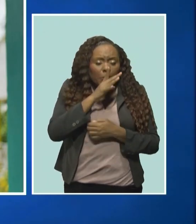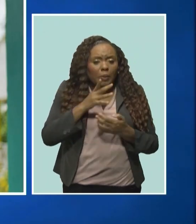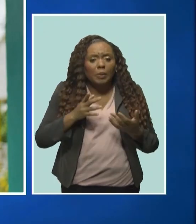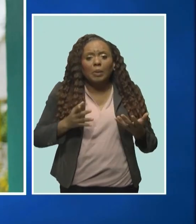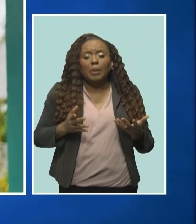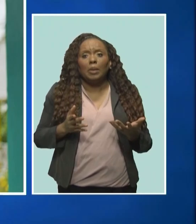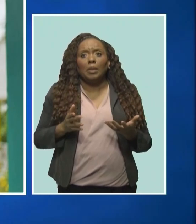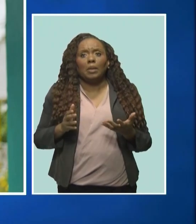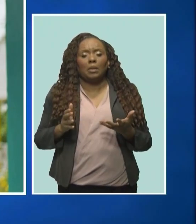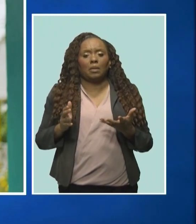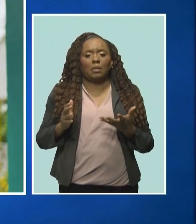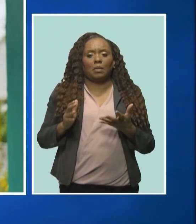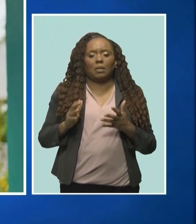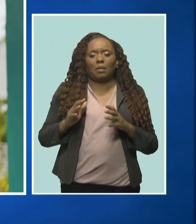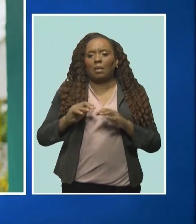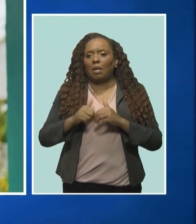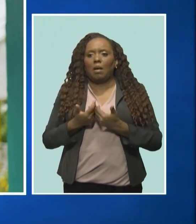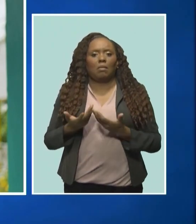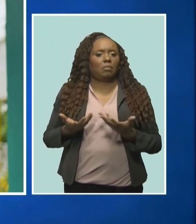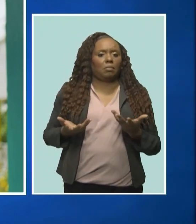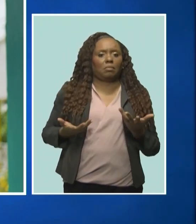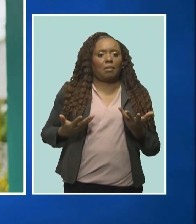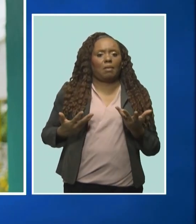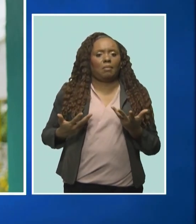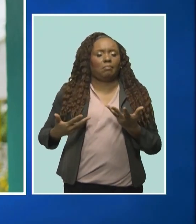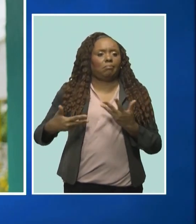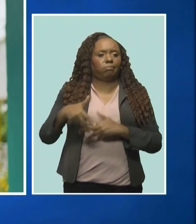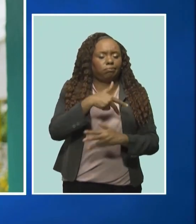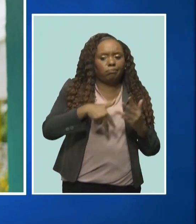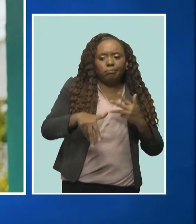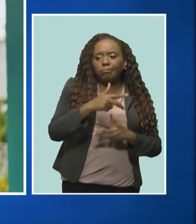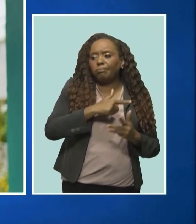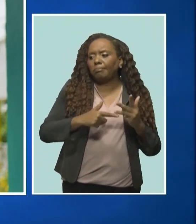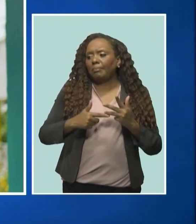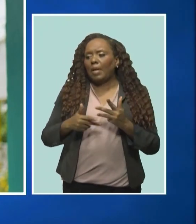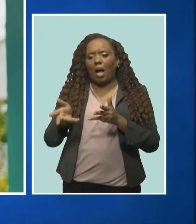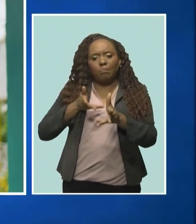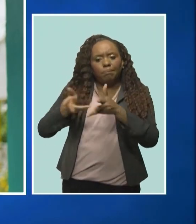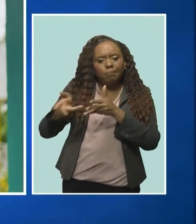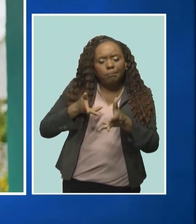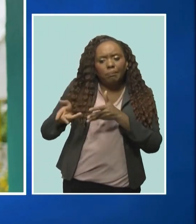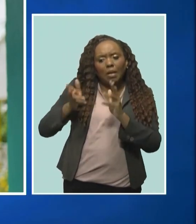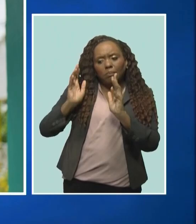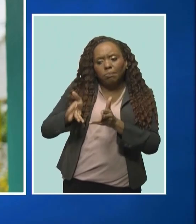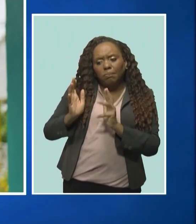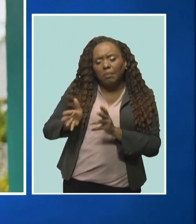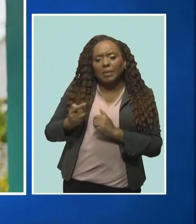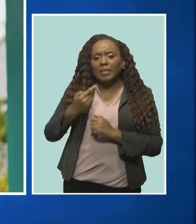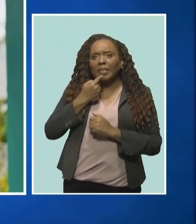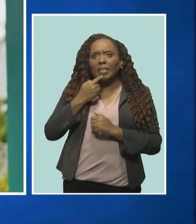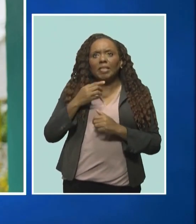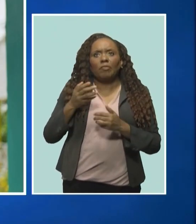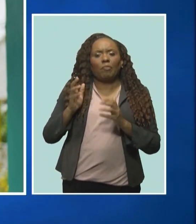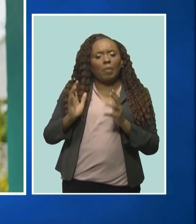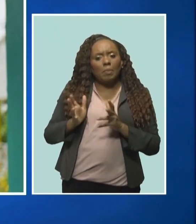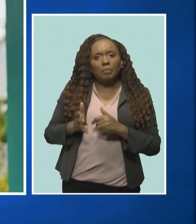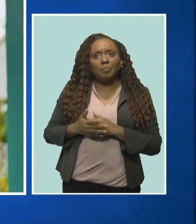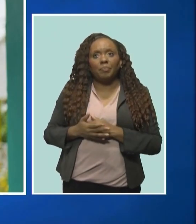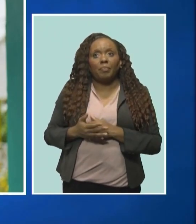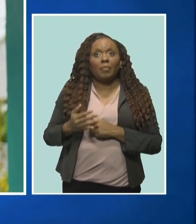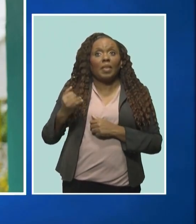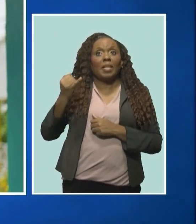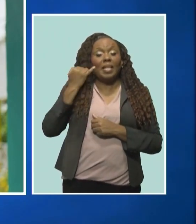to carry on around, how to have a serious conversation. And it's very useful. If we could go back, I will go back again to do something